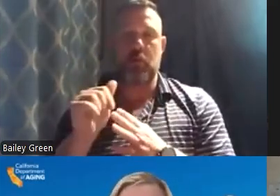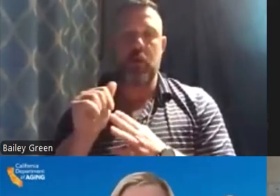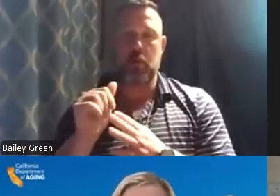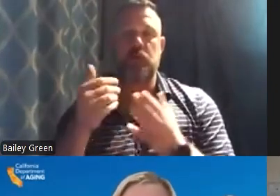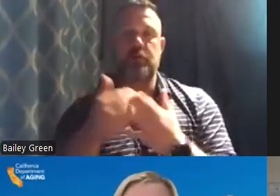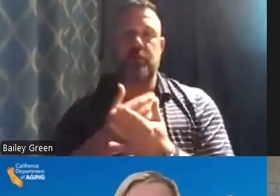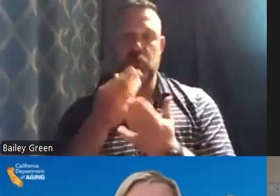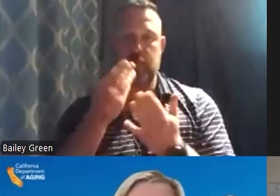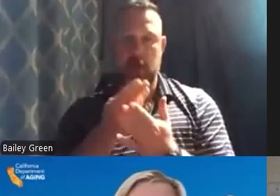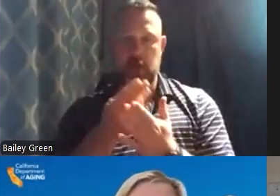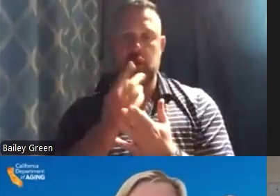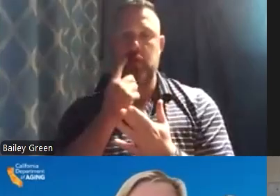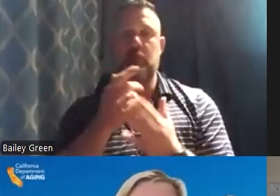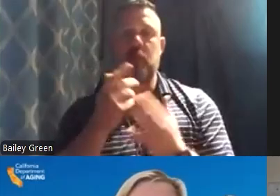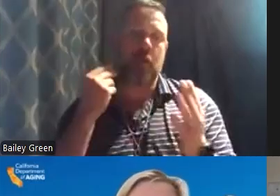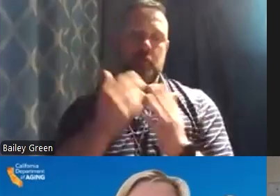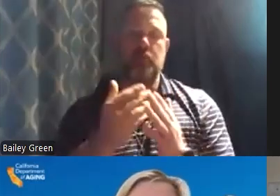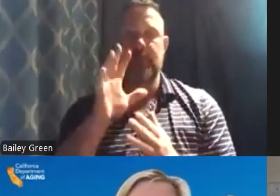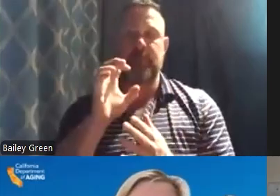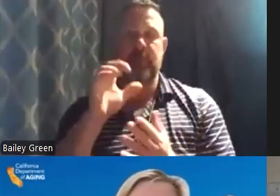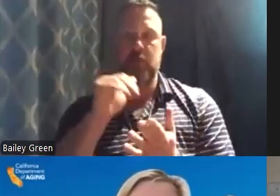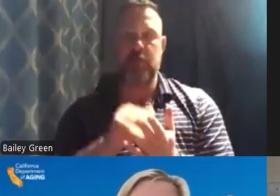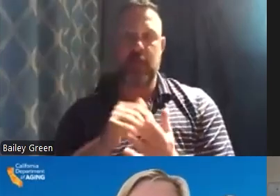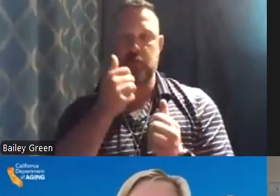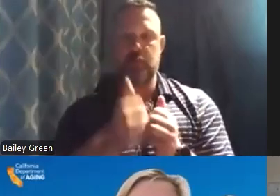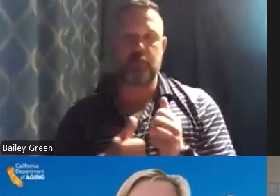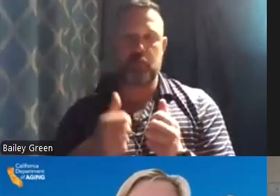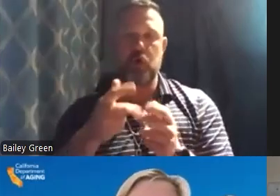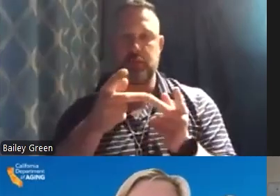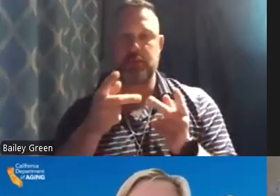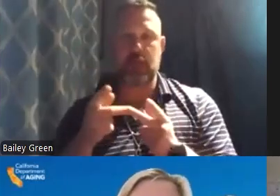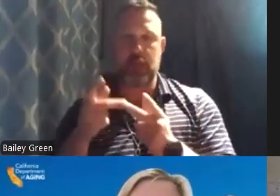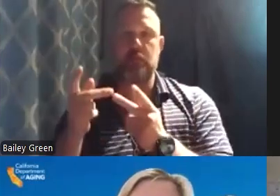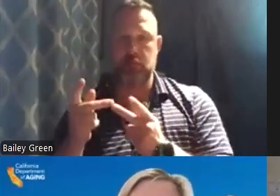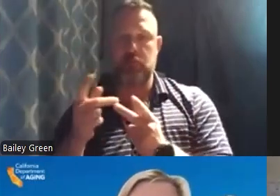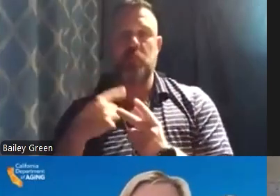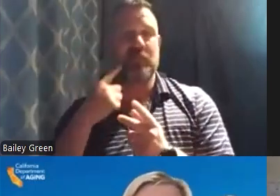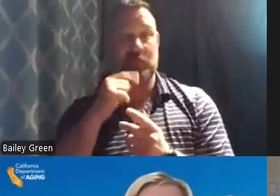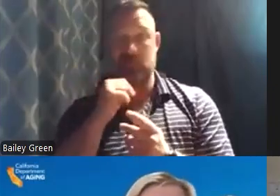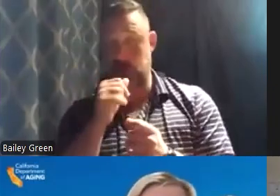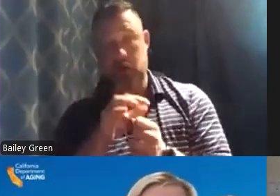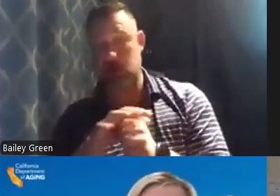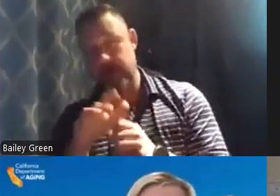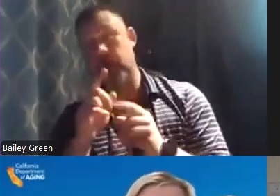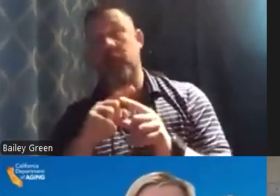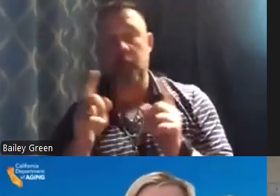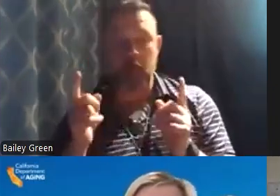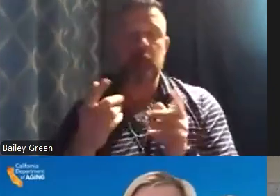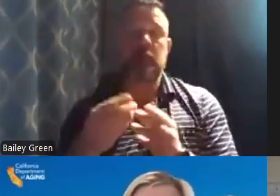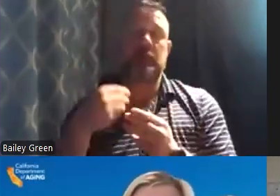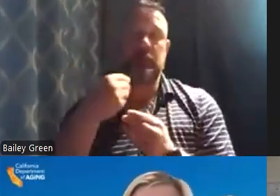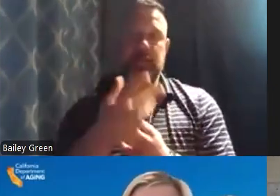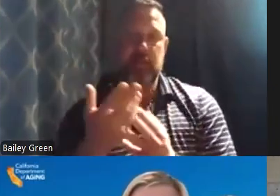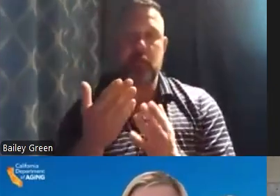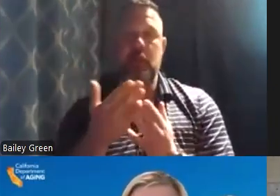new funding to bring them up to $500,000 per site, which we think is still not enough, but at least it gets them kind of in